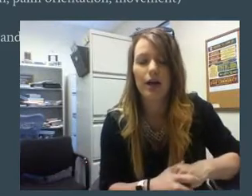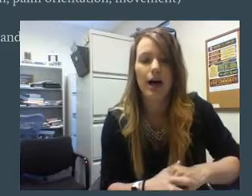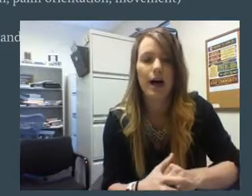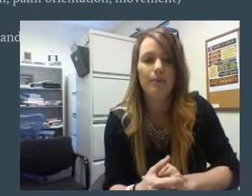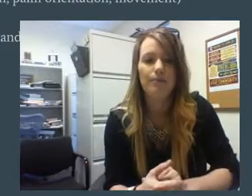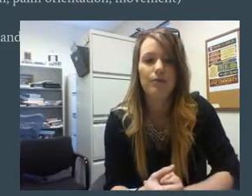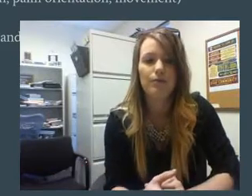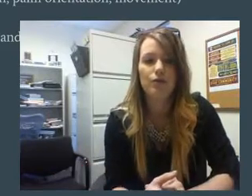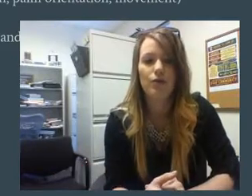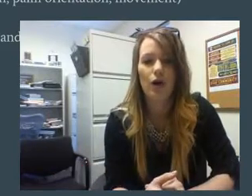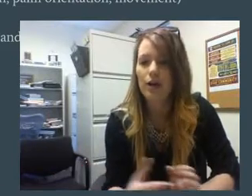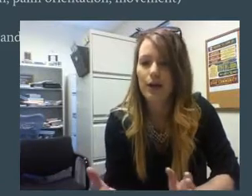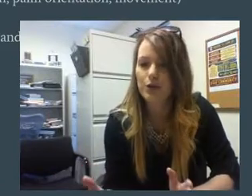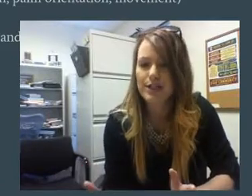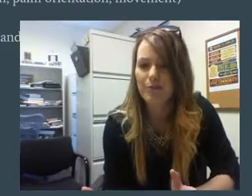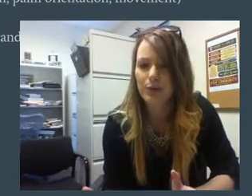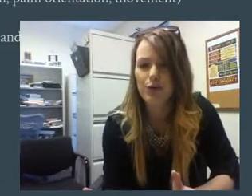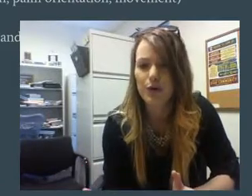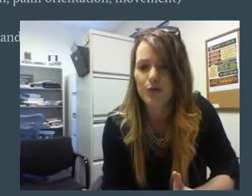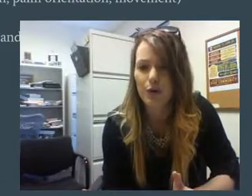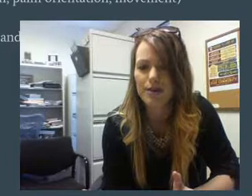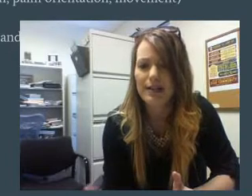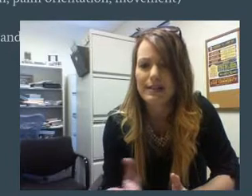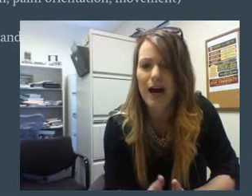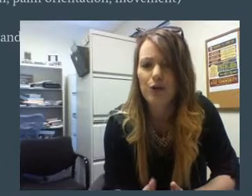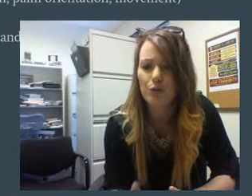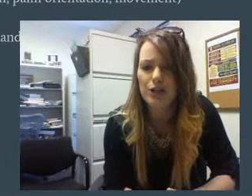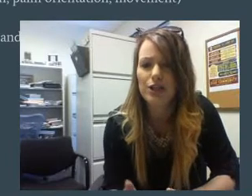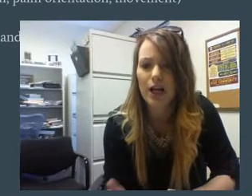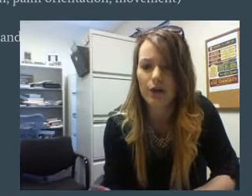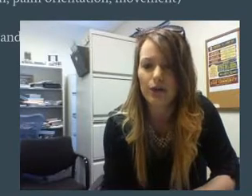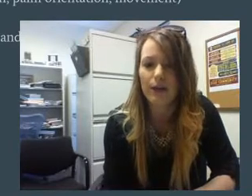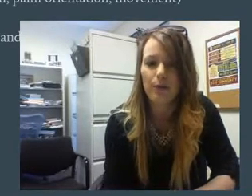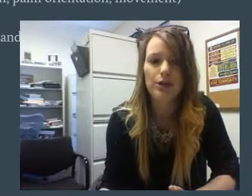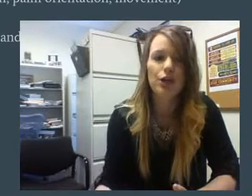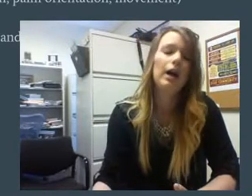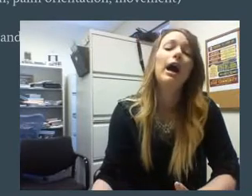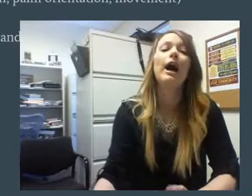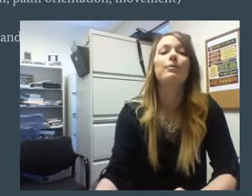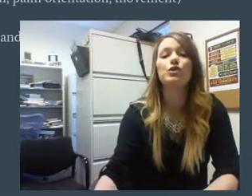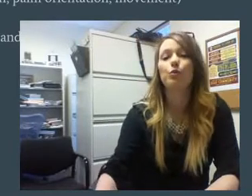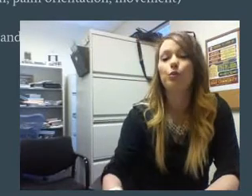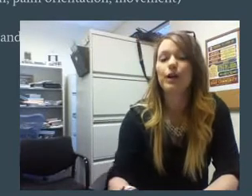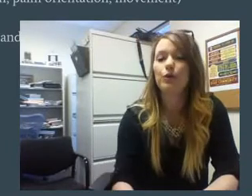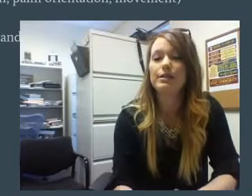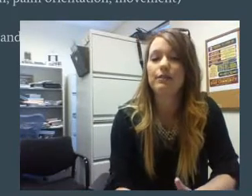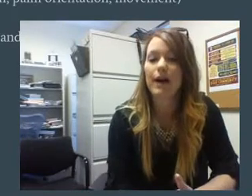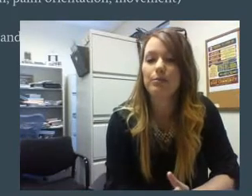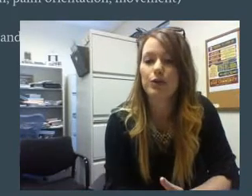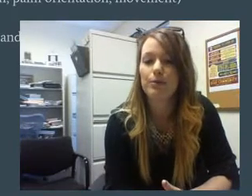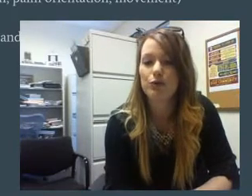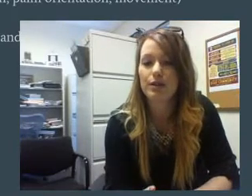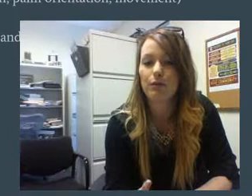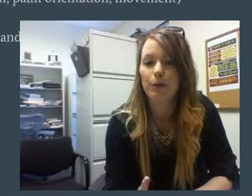language. All languages have prescriptive rules. It's how you teach and learn the language. So, we are going to